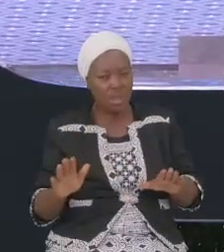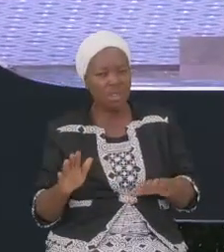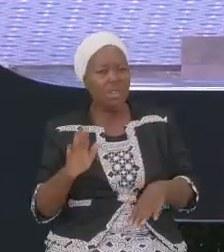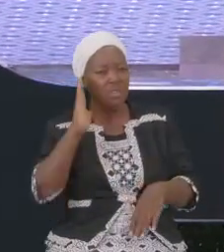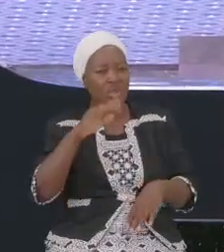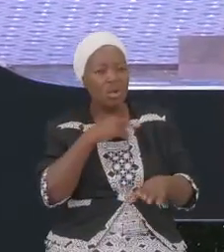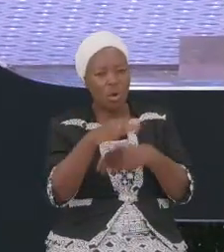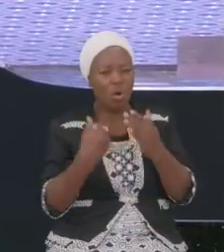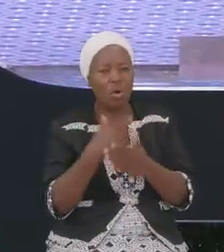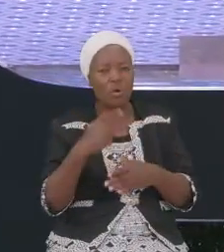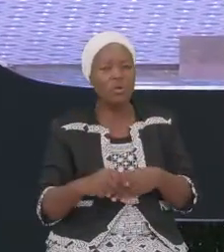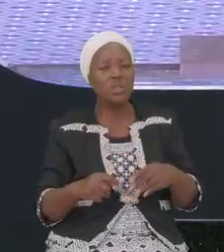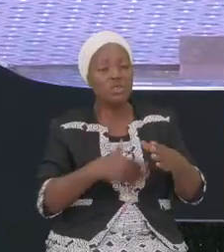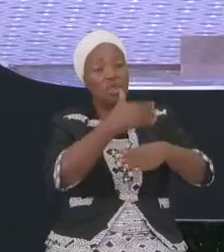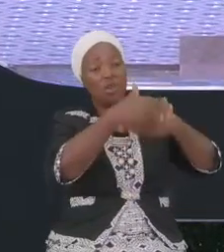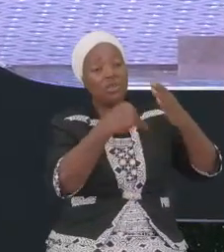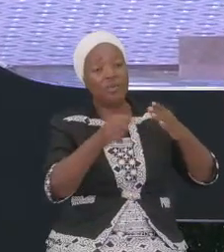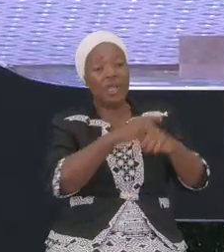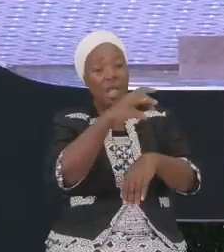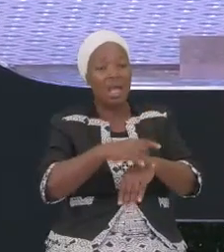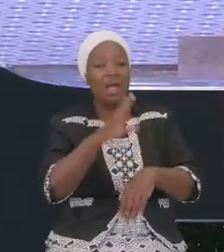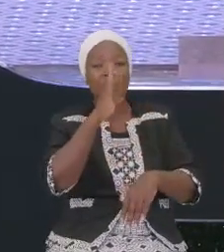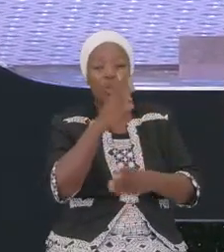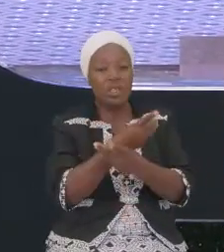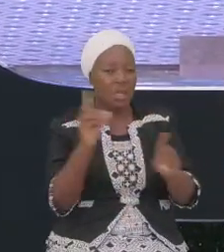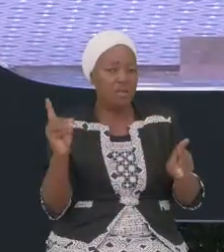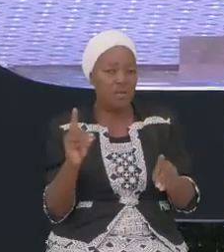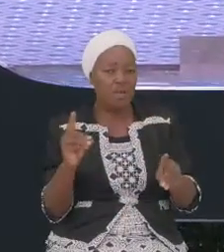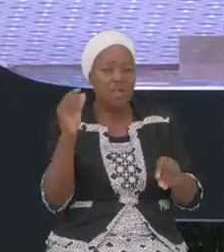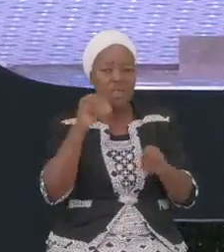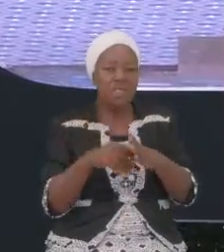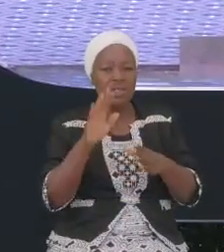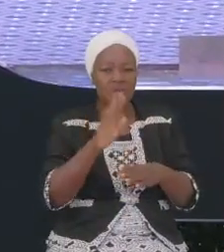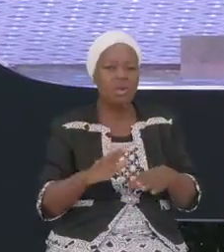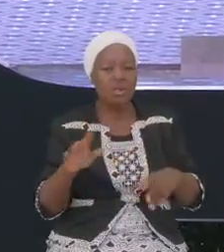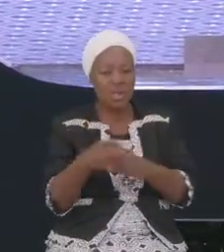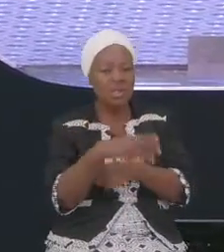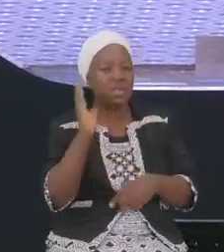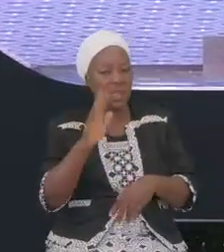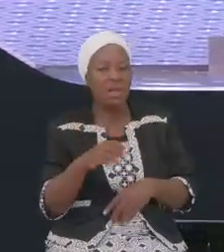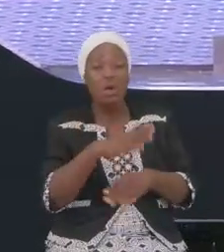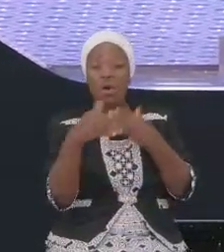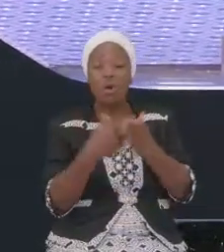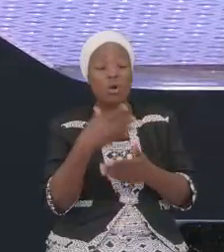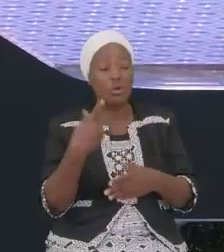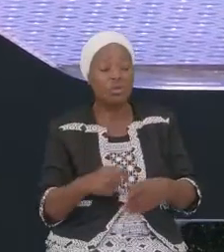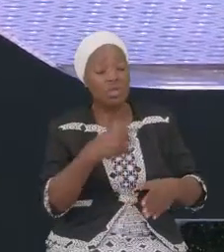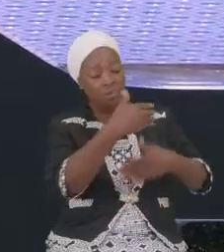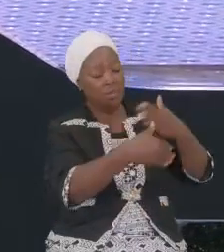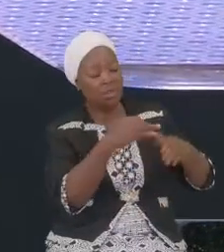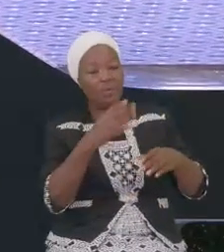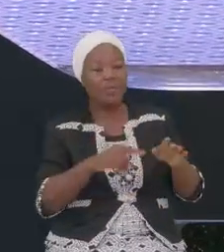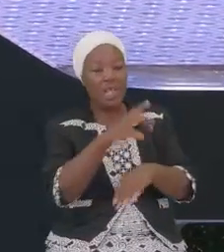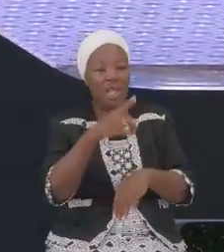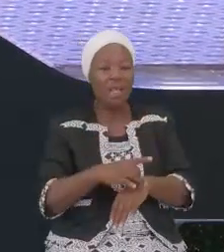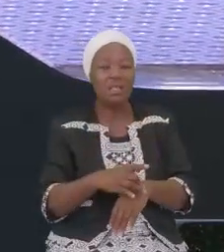the kindreds of the earth be delivered. In thy days shall all the kindreds of the earth